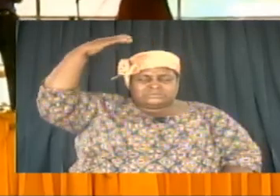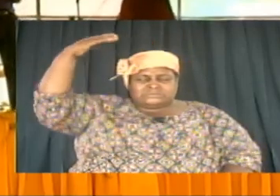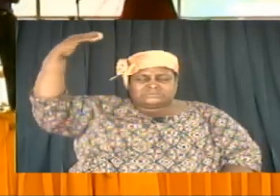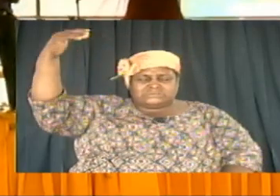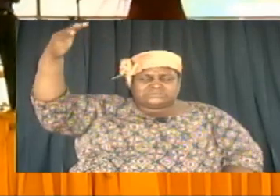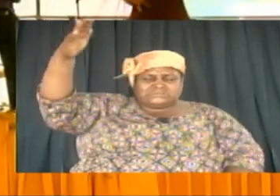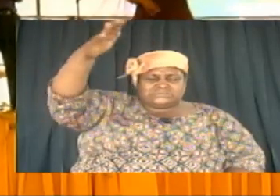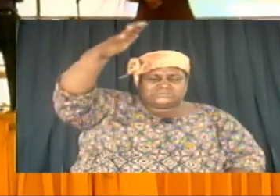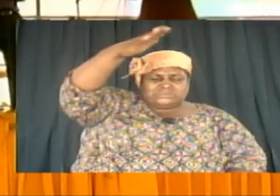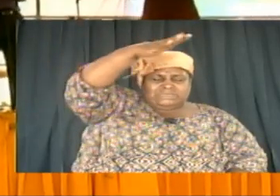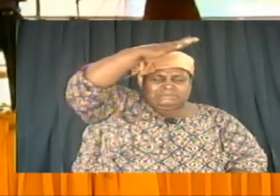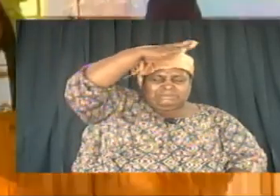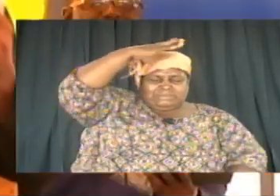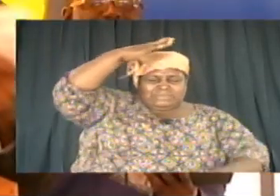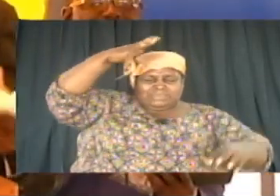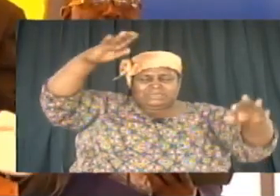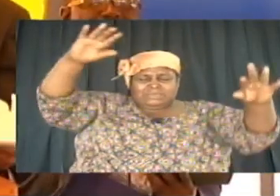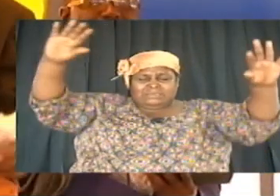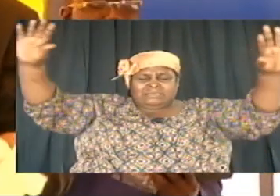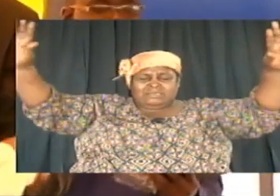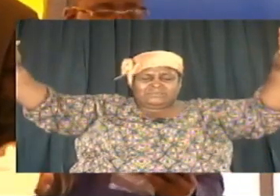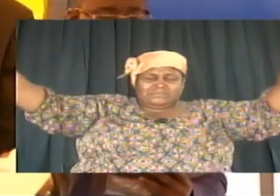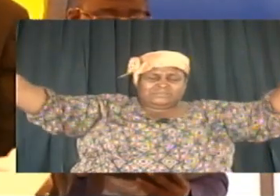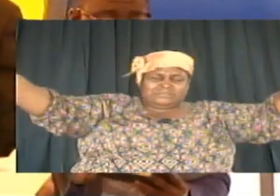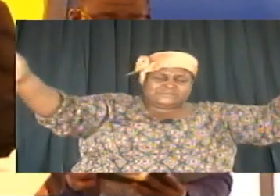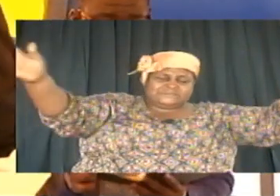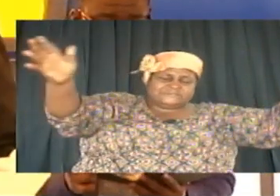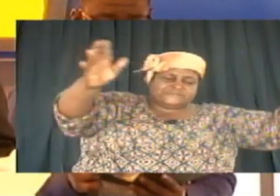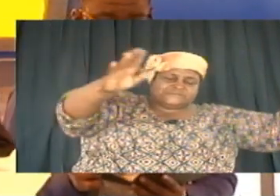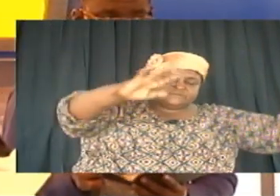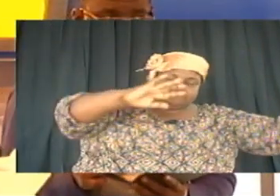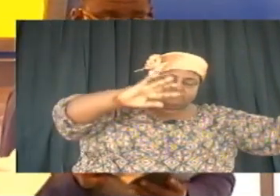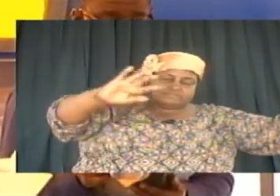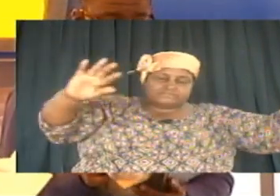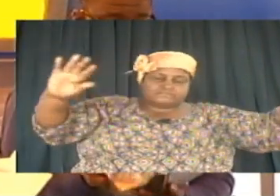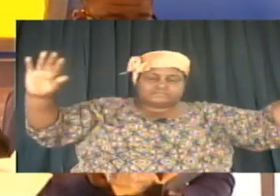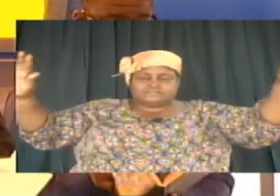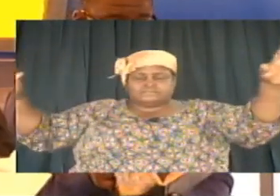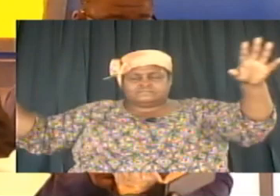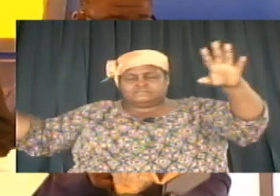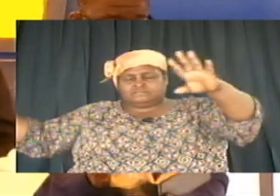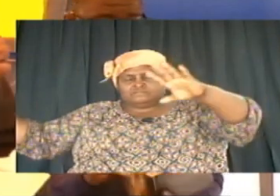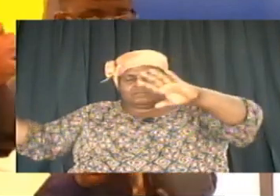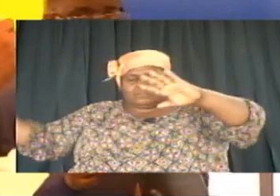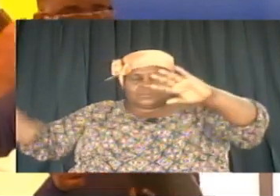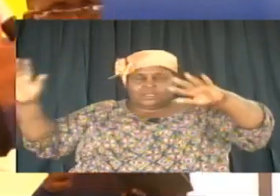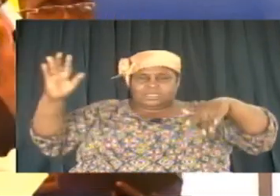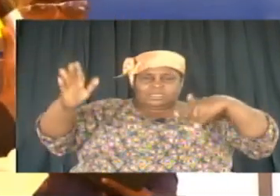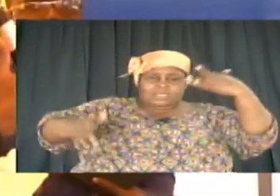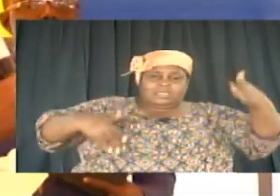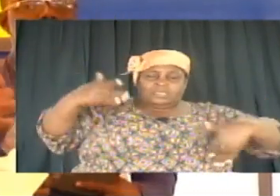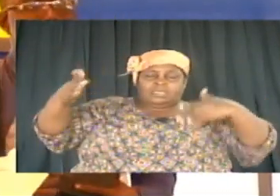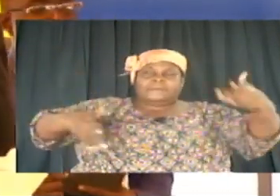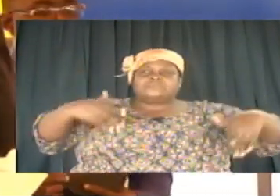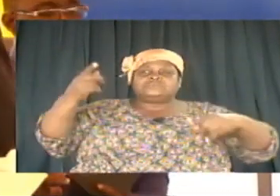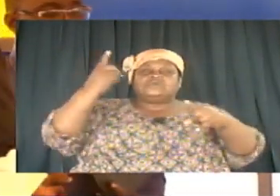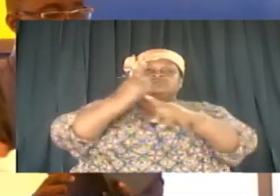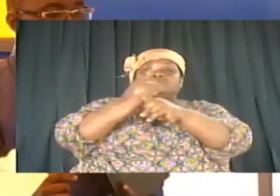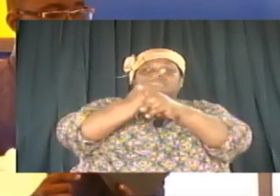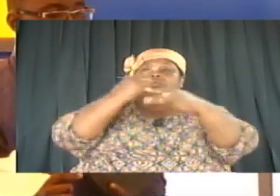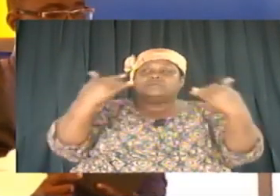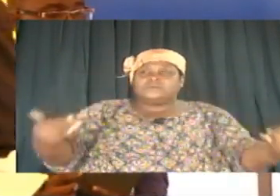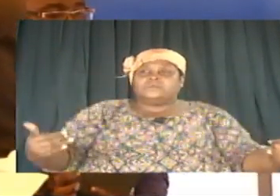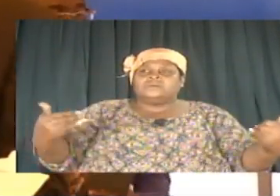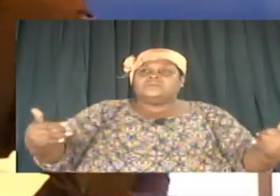Glory to God, glory to God, glory to God. I excited right now.